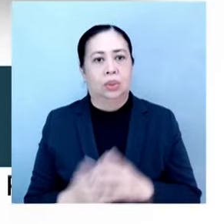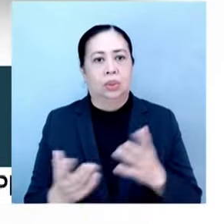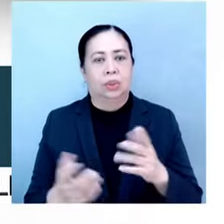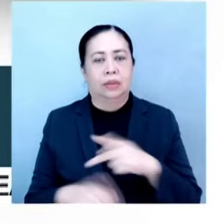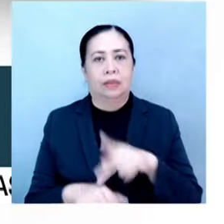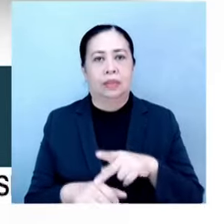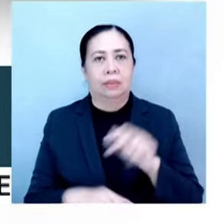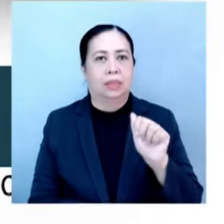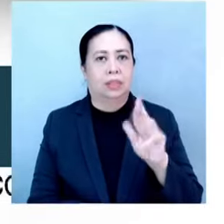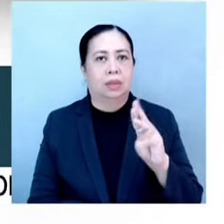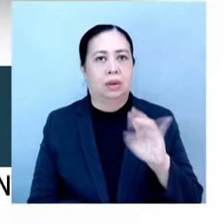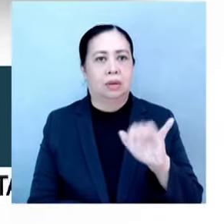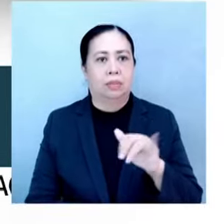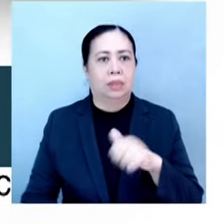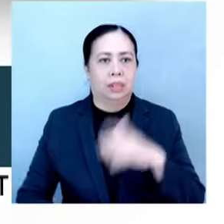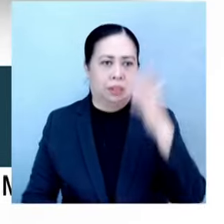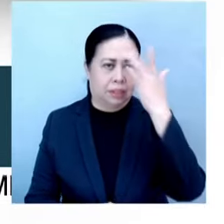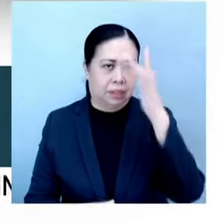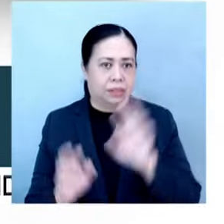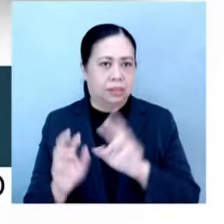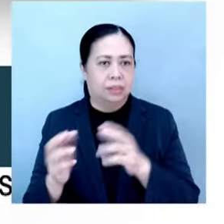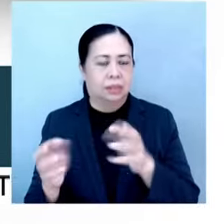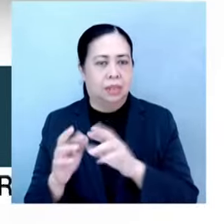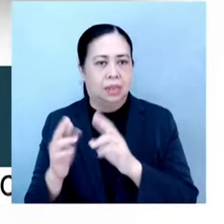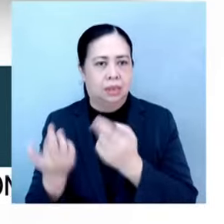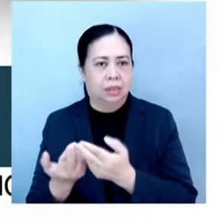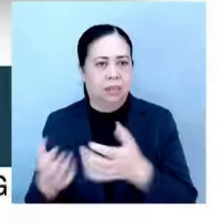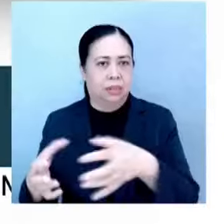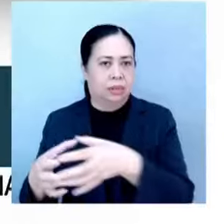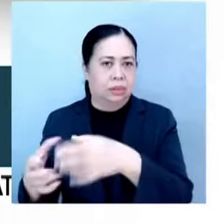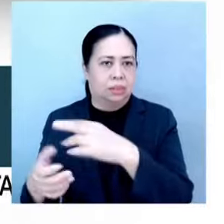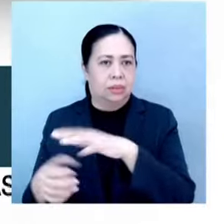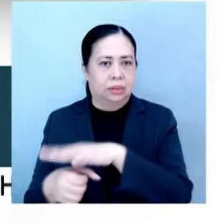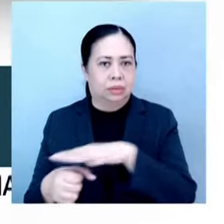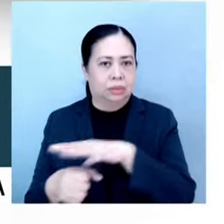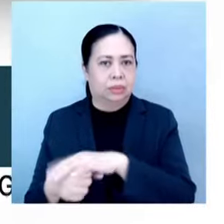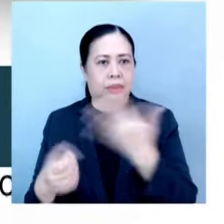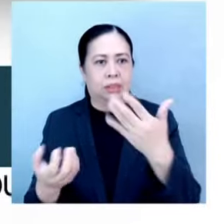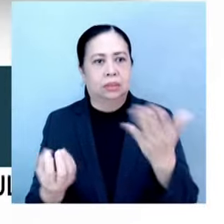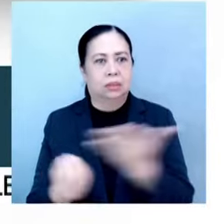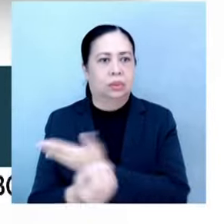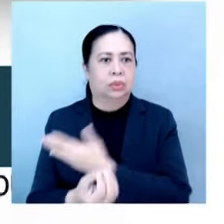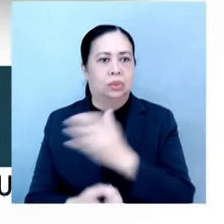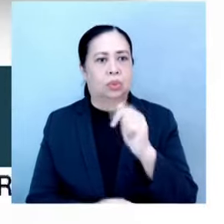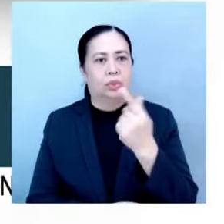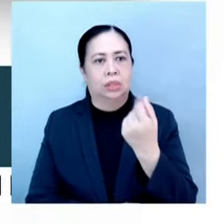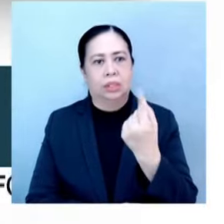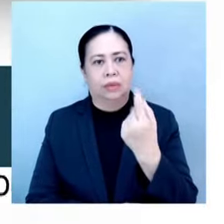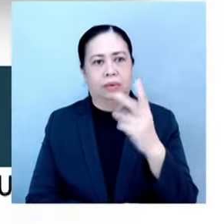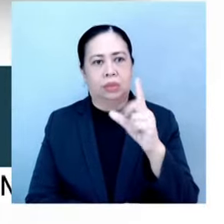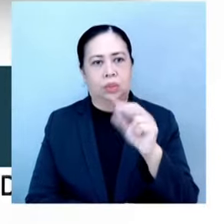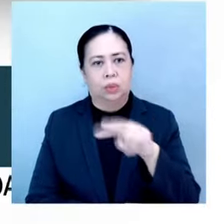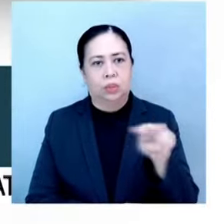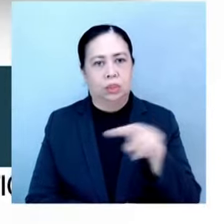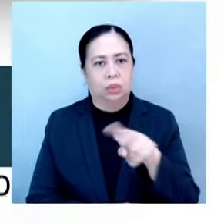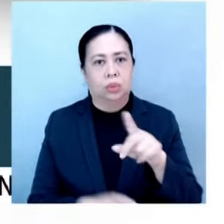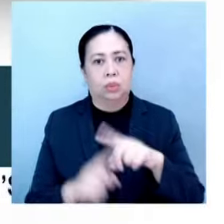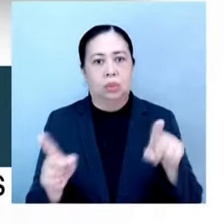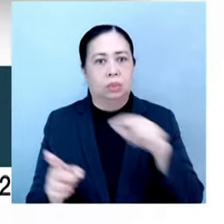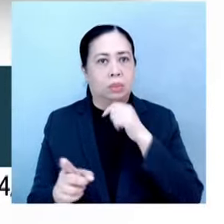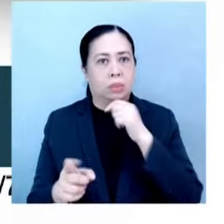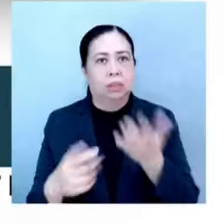because Army Intelligence Regiment. And he was discharged on 11 August 2022. However, hindi siya nakapag-file